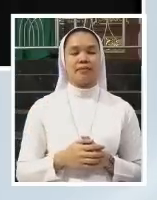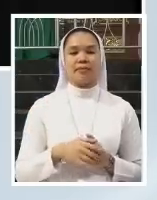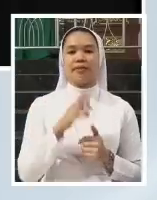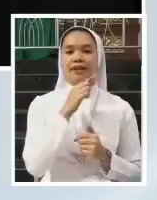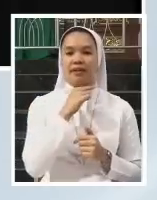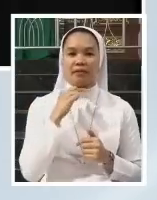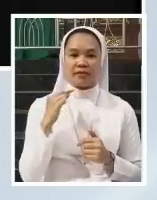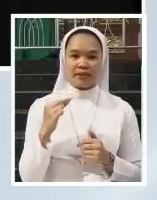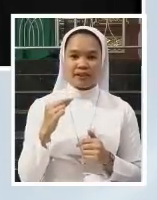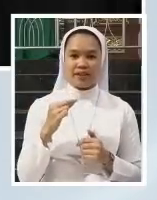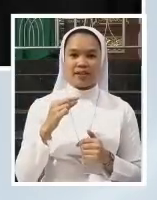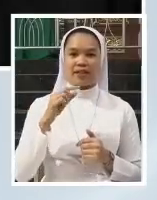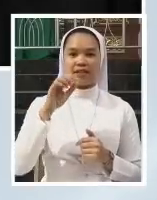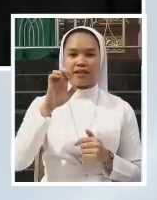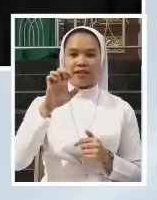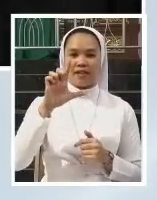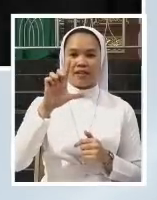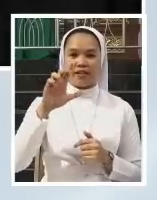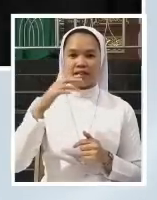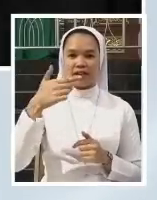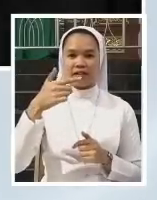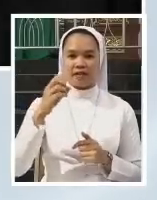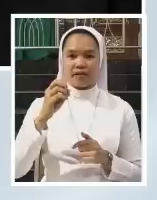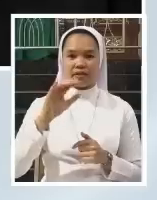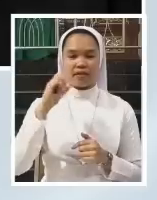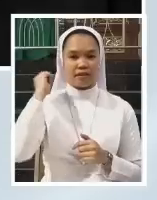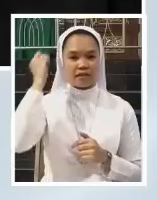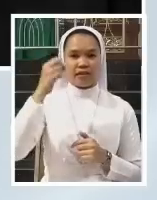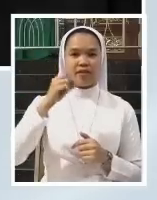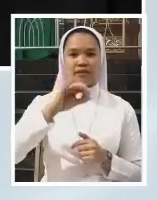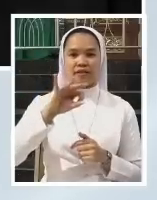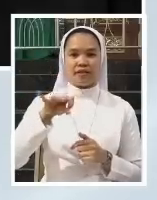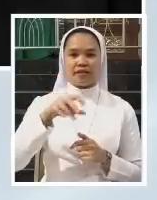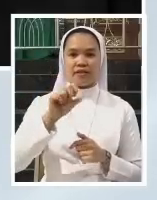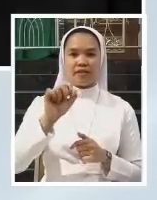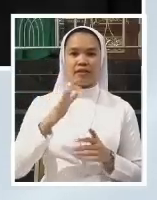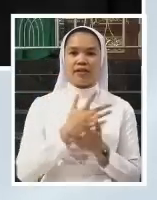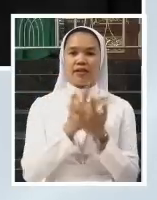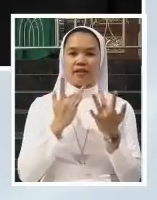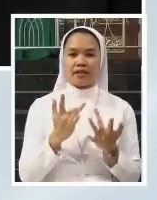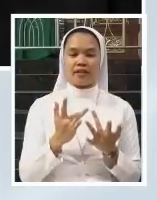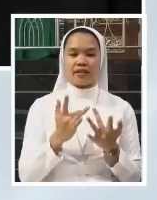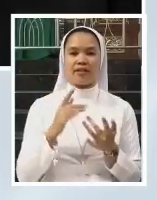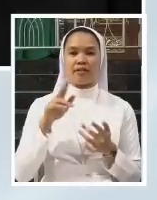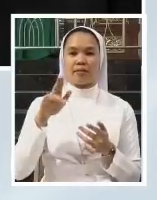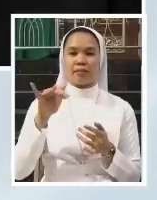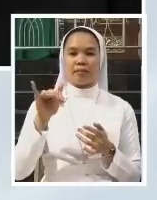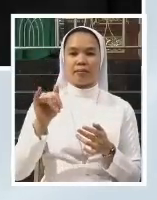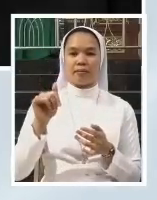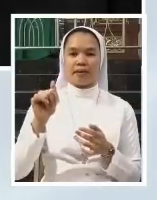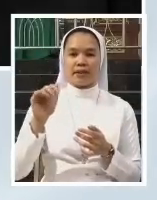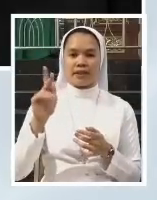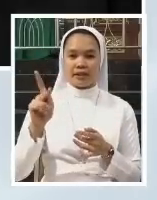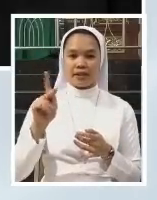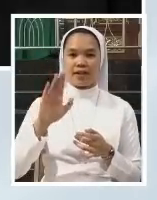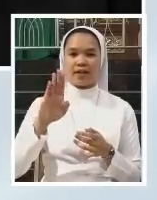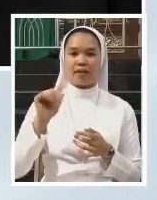Father Frankie Iligoyo, Pastor Santa Maria Josefa of the Heart of Jesus Parish, Payak Bato.